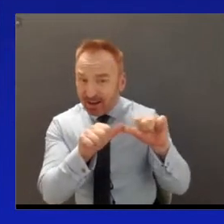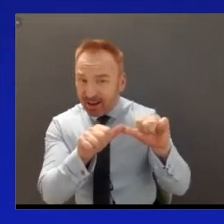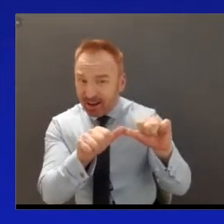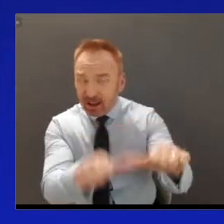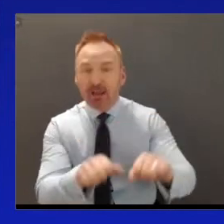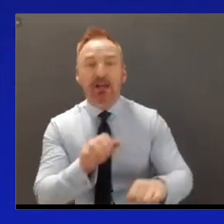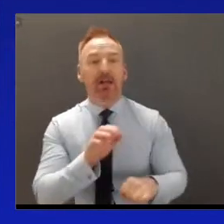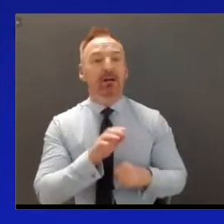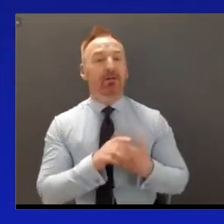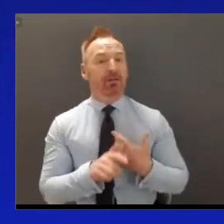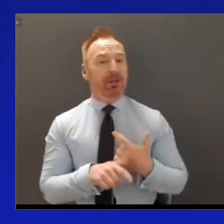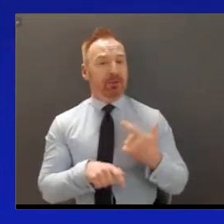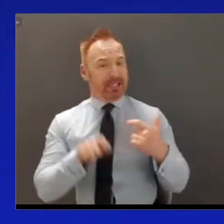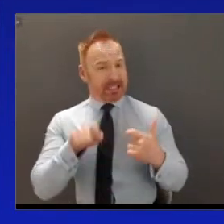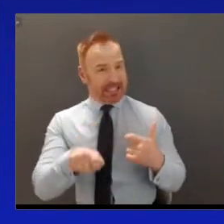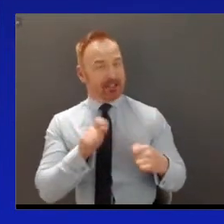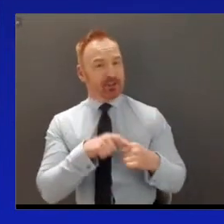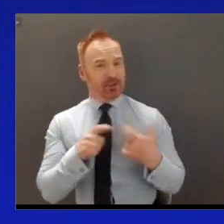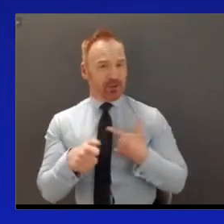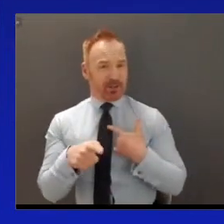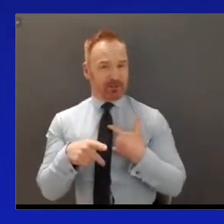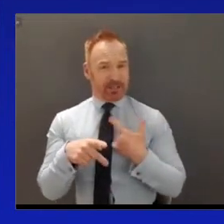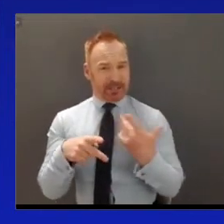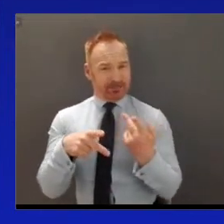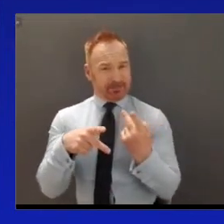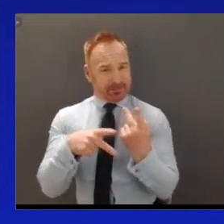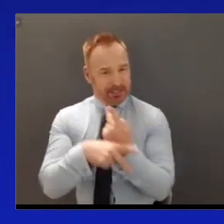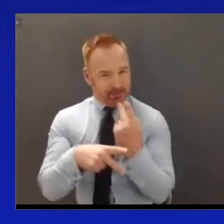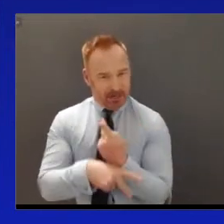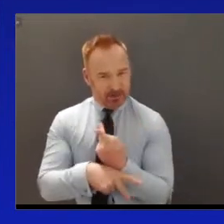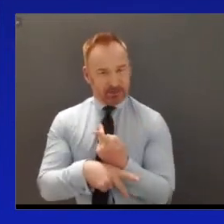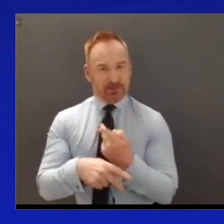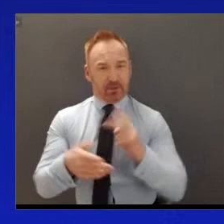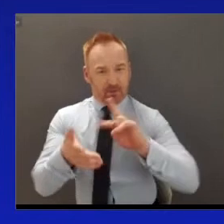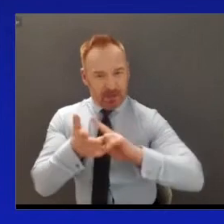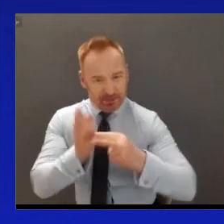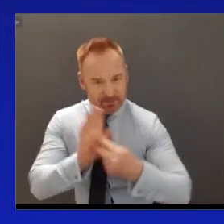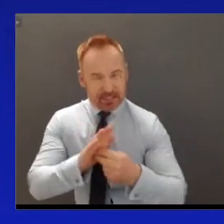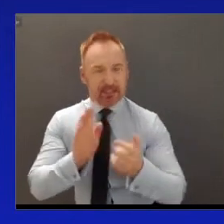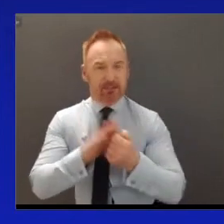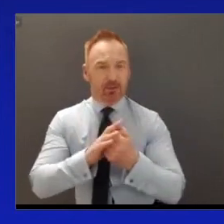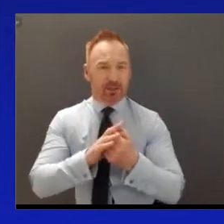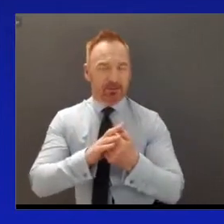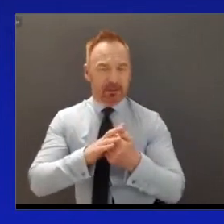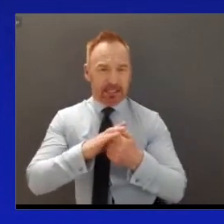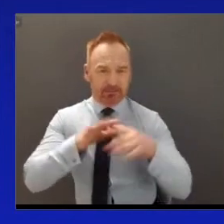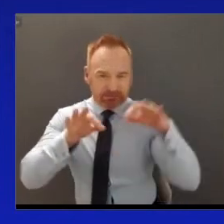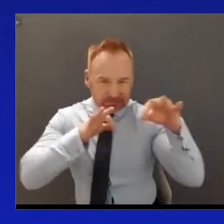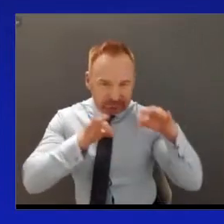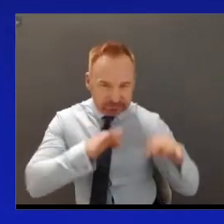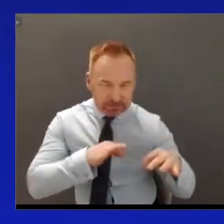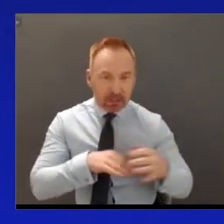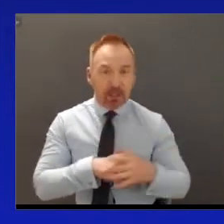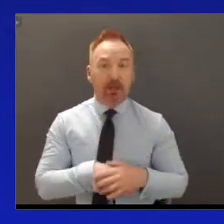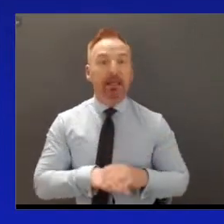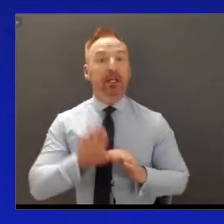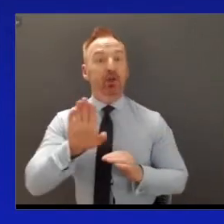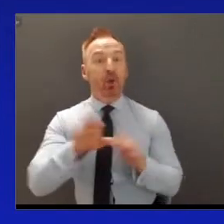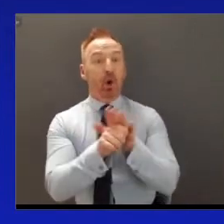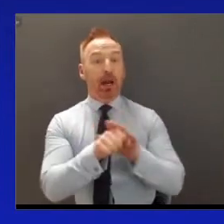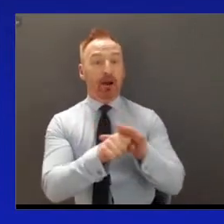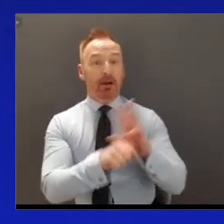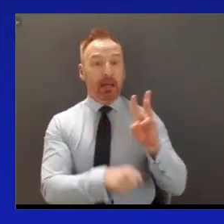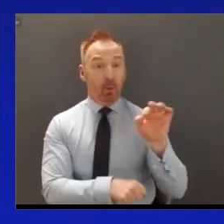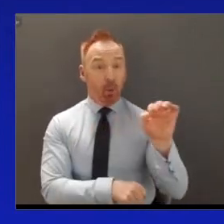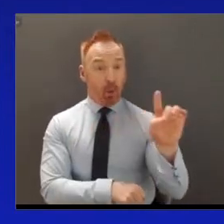But that's where that category of group will be captured as well. And I know in your ward in particular, there's some high-rise buildings